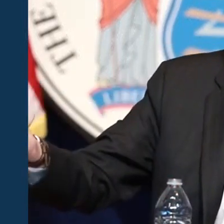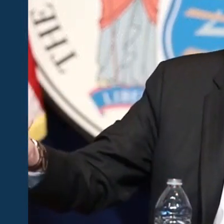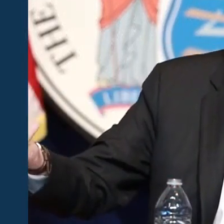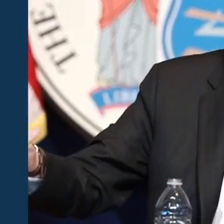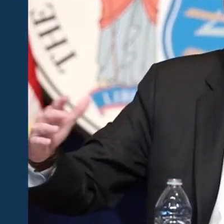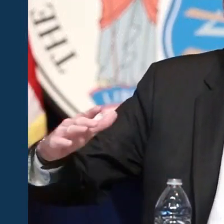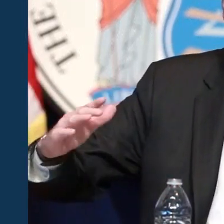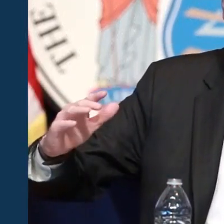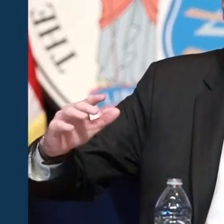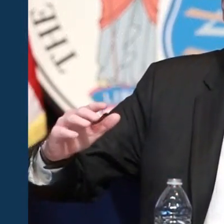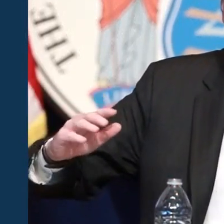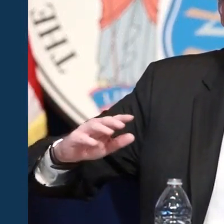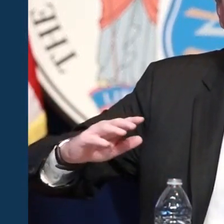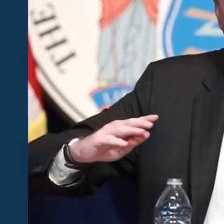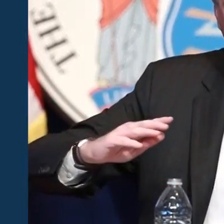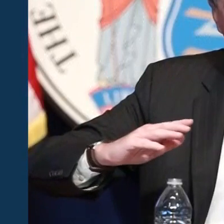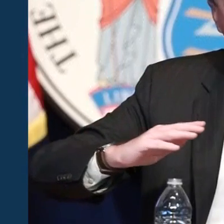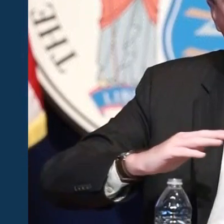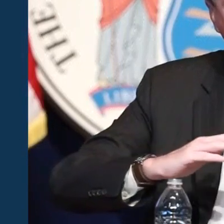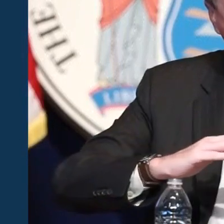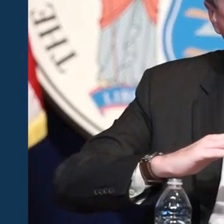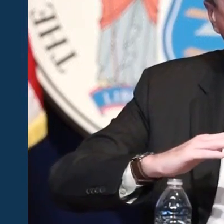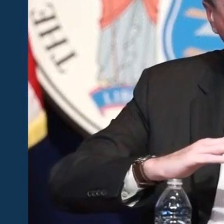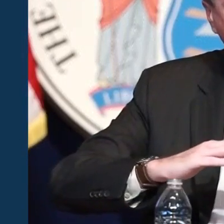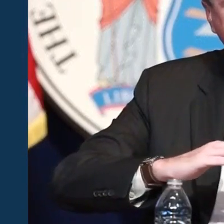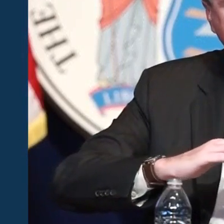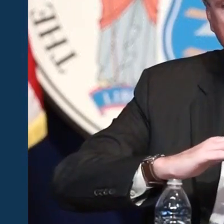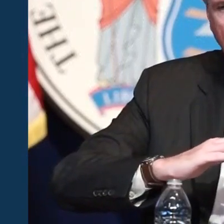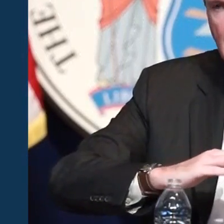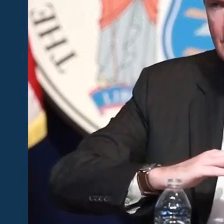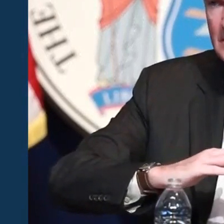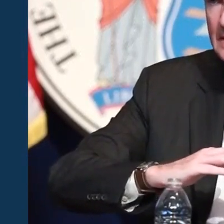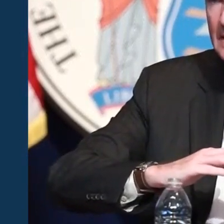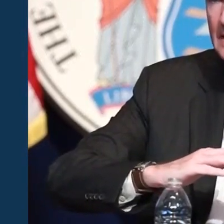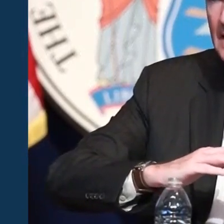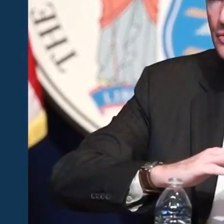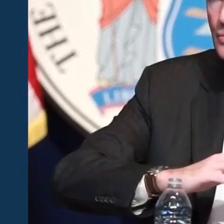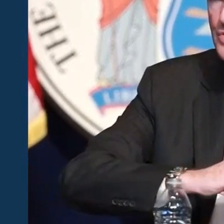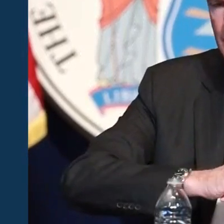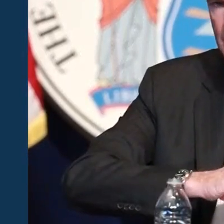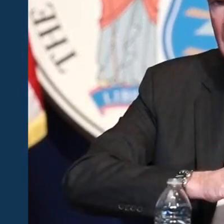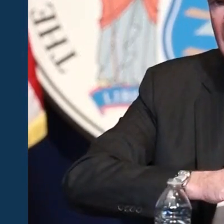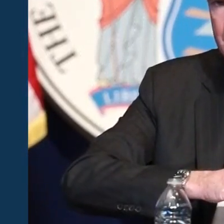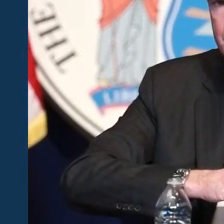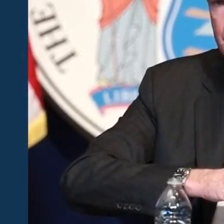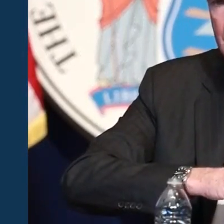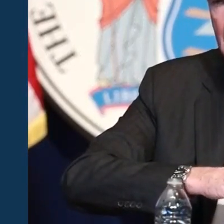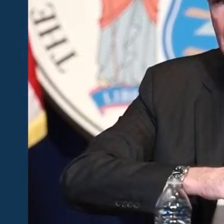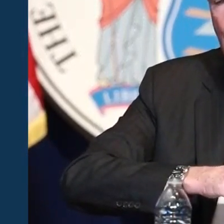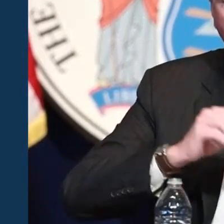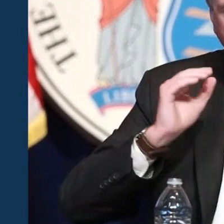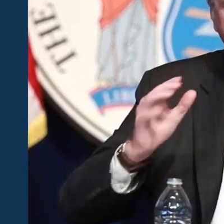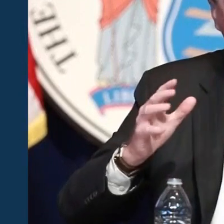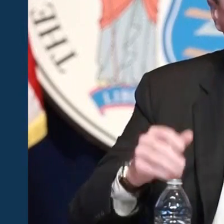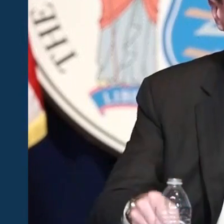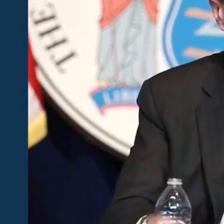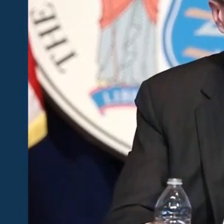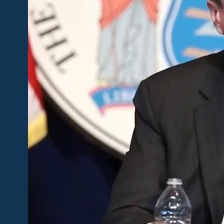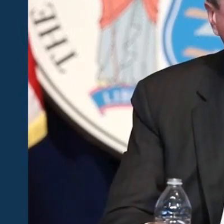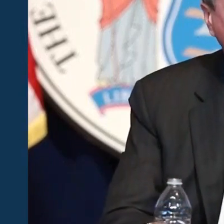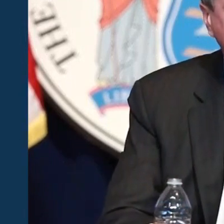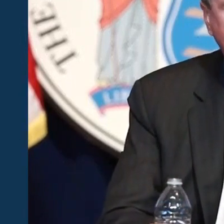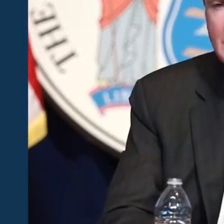the healthcare capacity such that those lines cross at a reasonable level and at a reasonable date. We are right in the